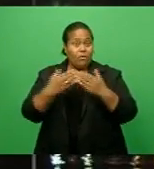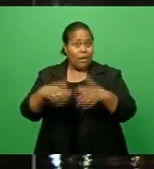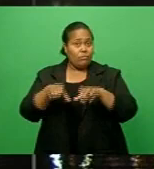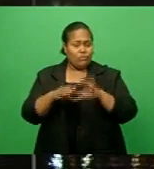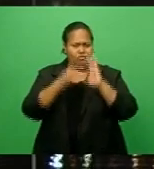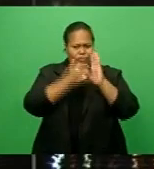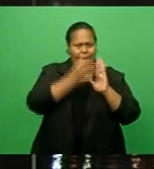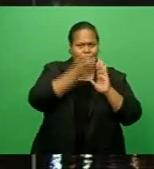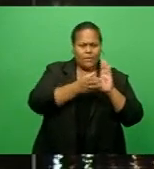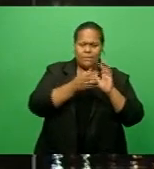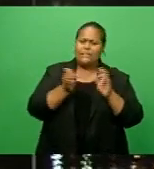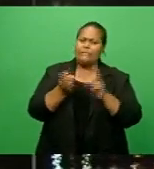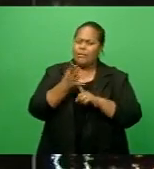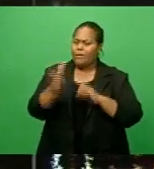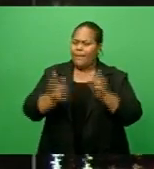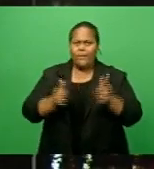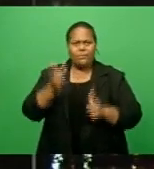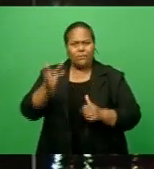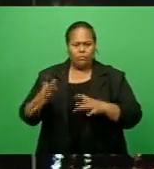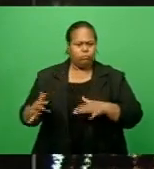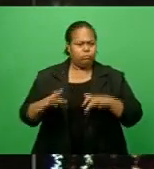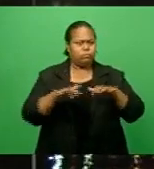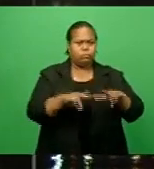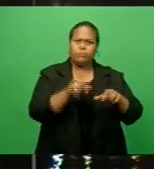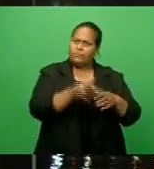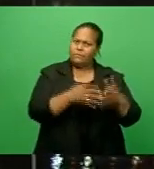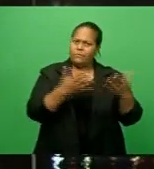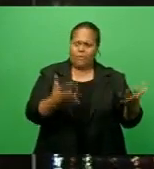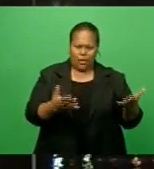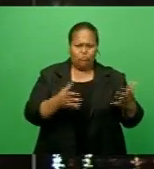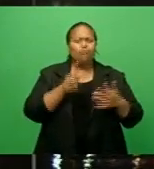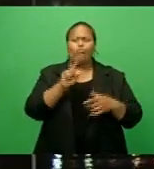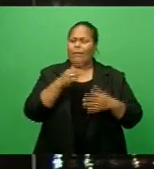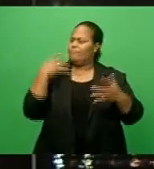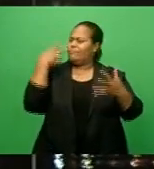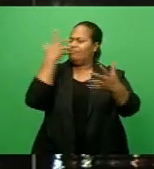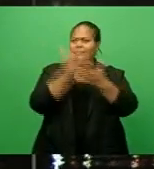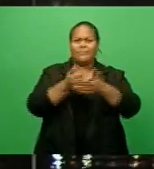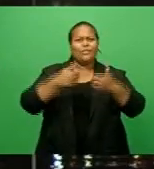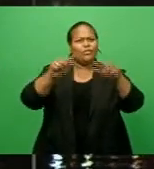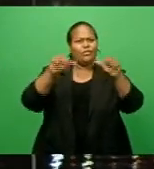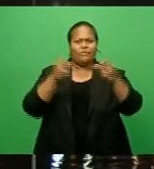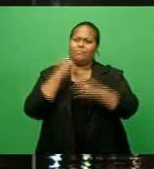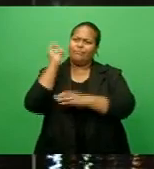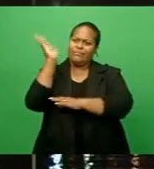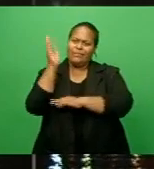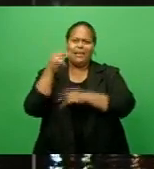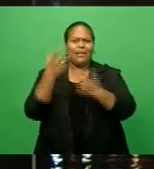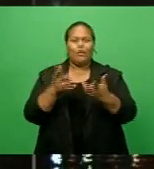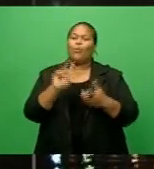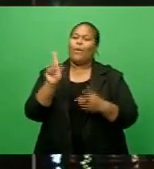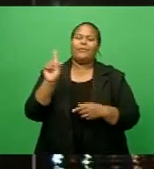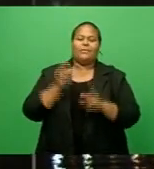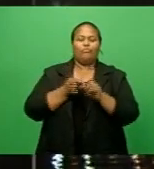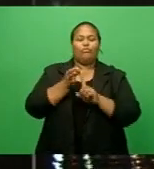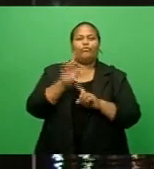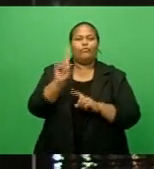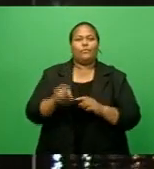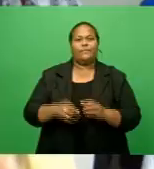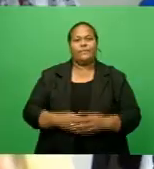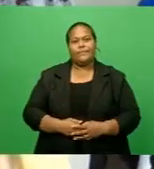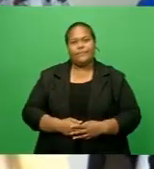administrators an opportunity to take stock of what they have achieved and what more can be done. Pranita Prakash